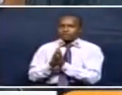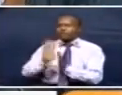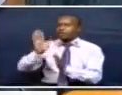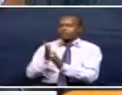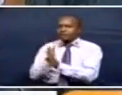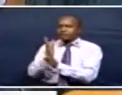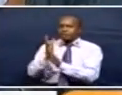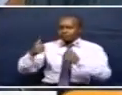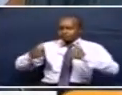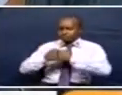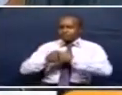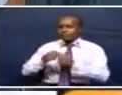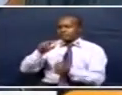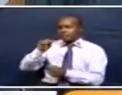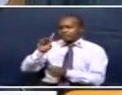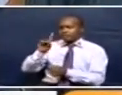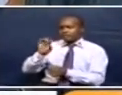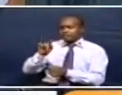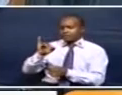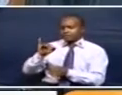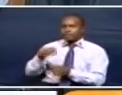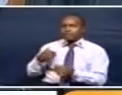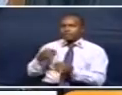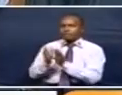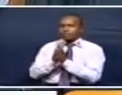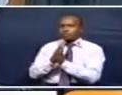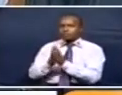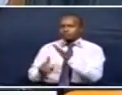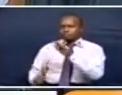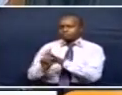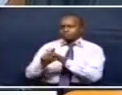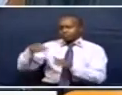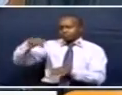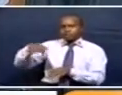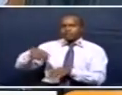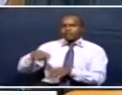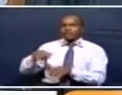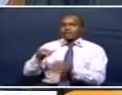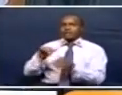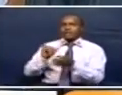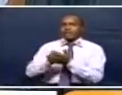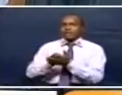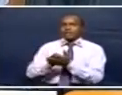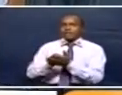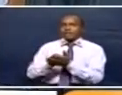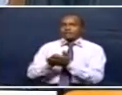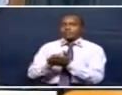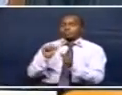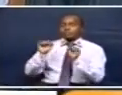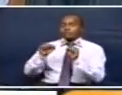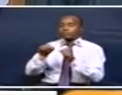yes, Ovinyandeti. There's a story coming out late today that she may be barred from